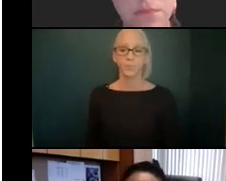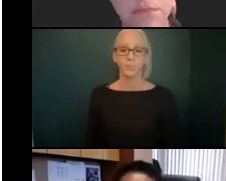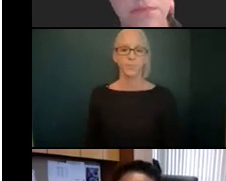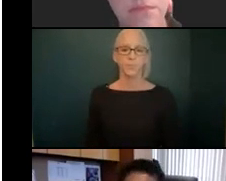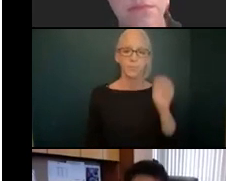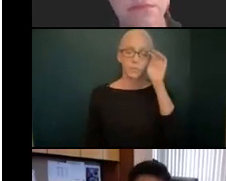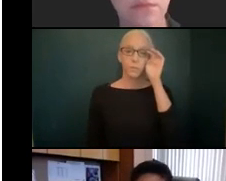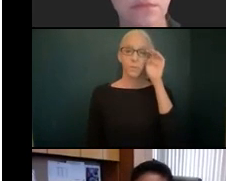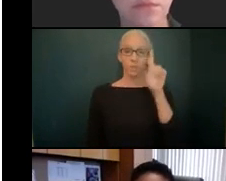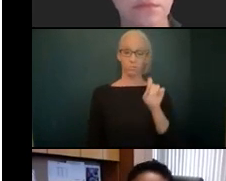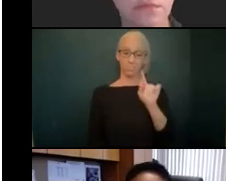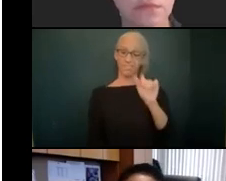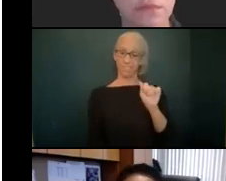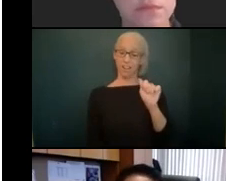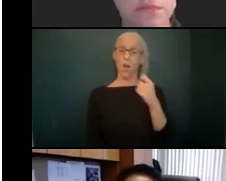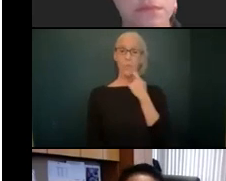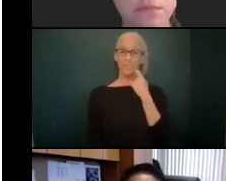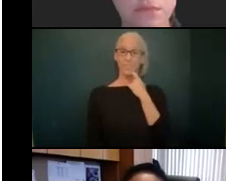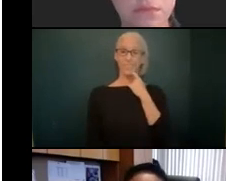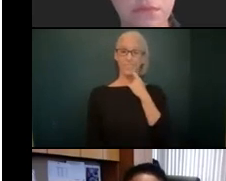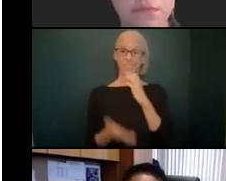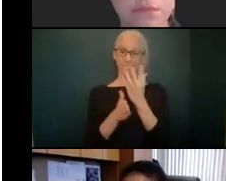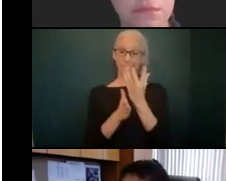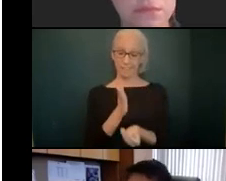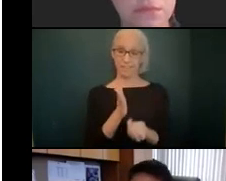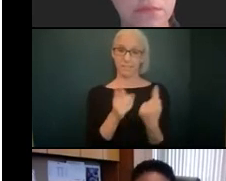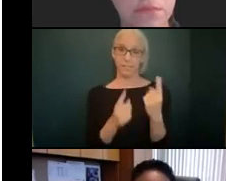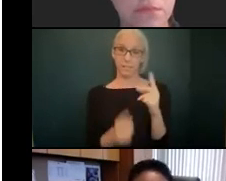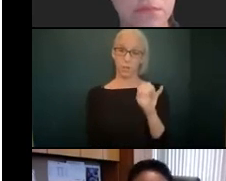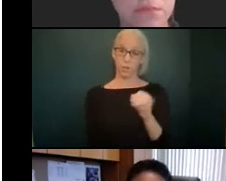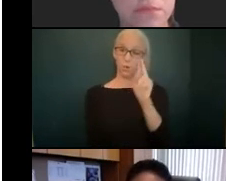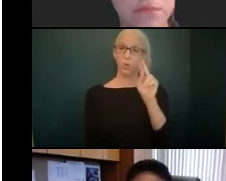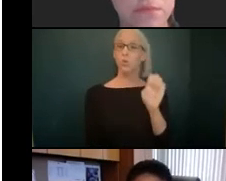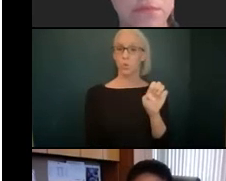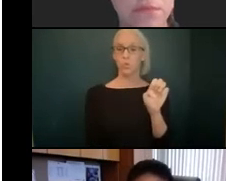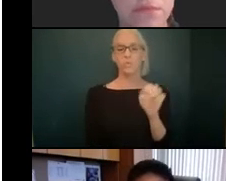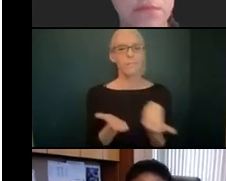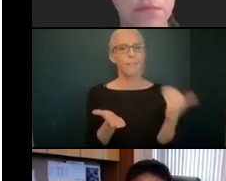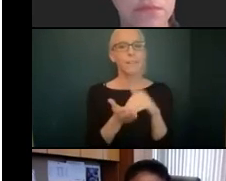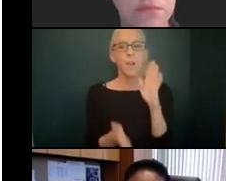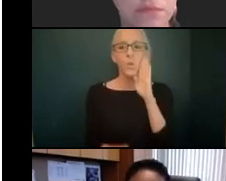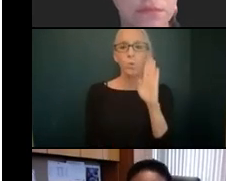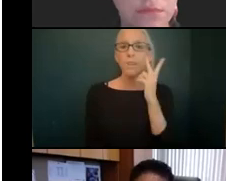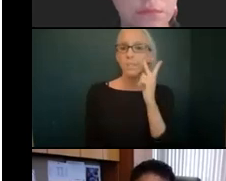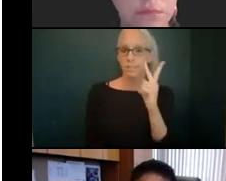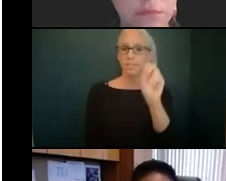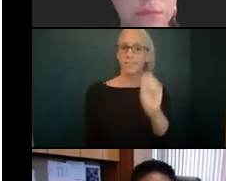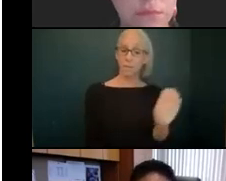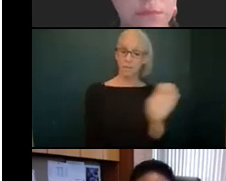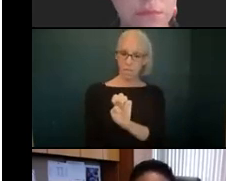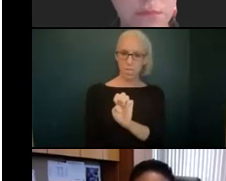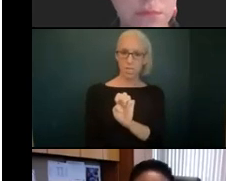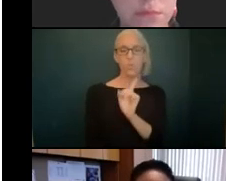with the Delta surge, these are the deaths since June. And again, you will see that it was us, the southeast, again, who got really, really